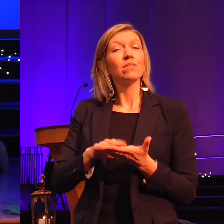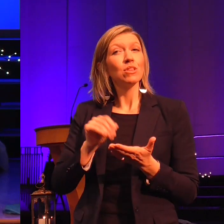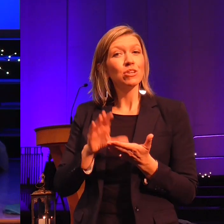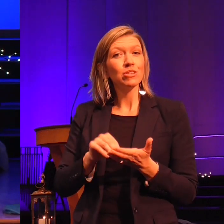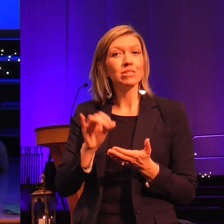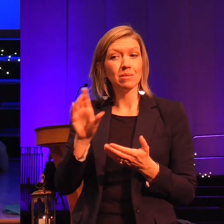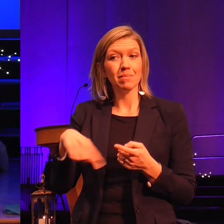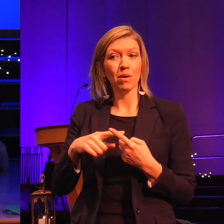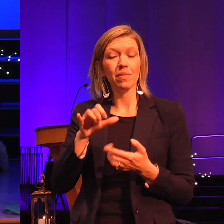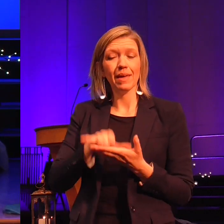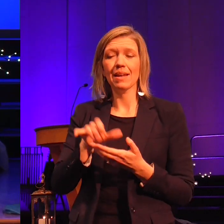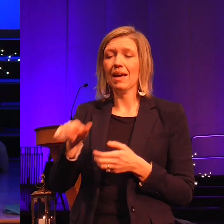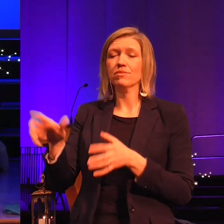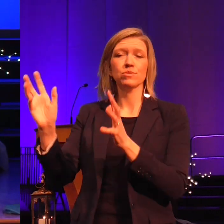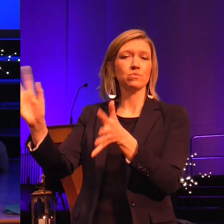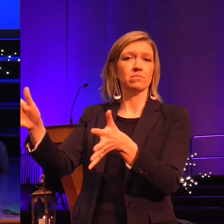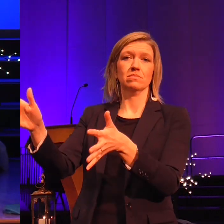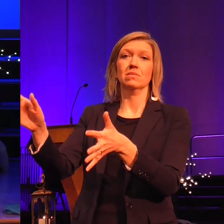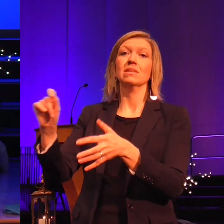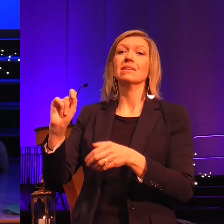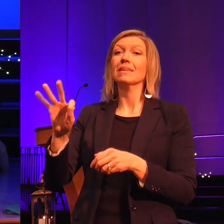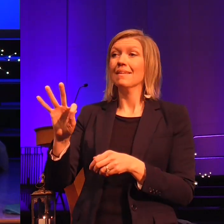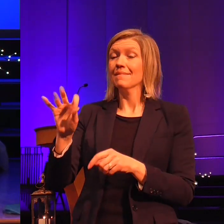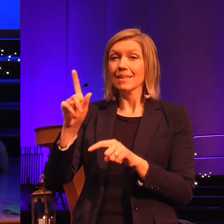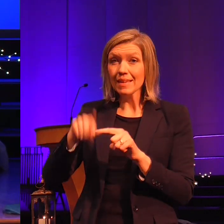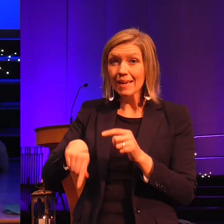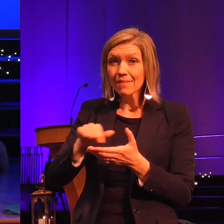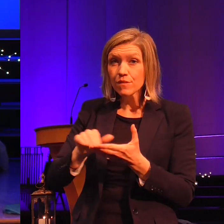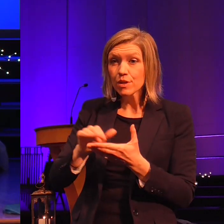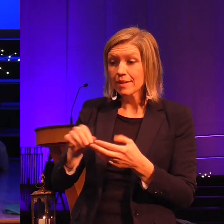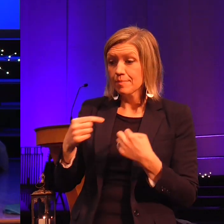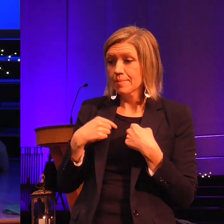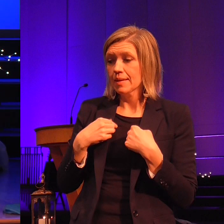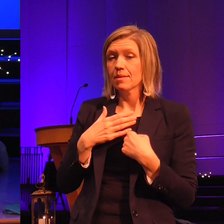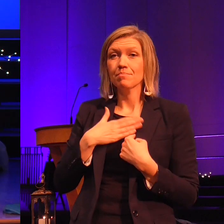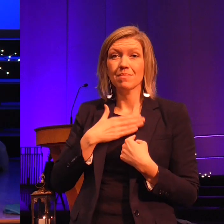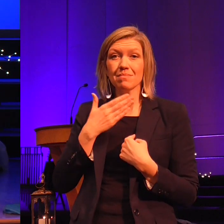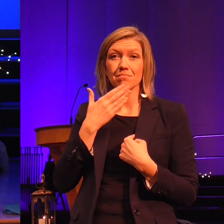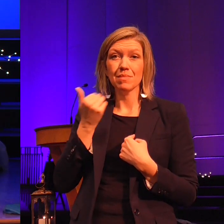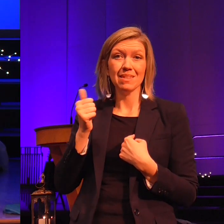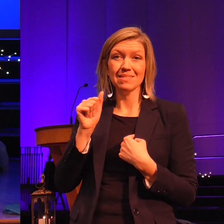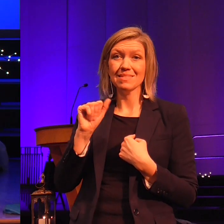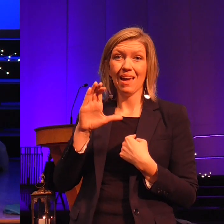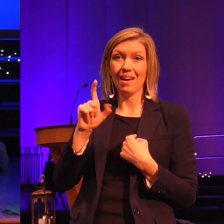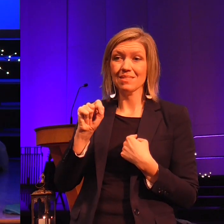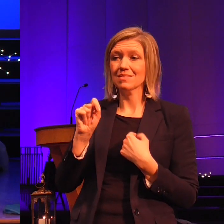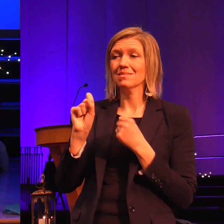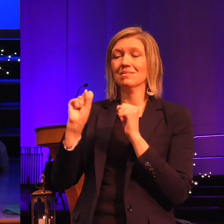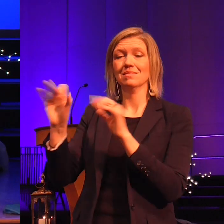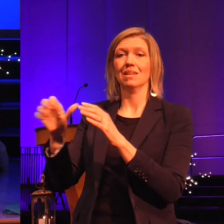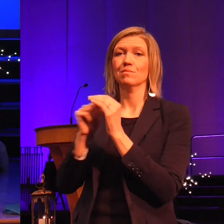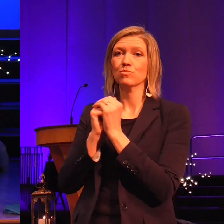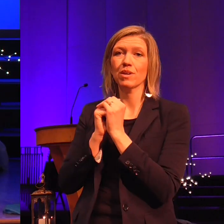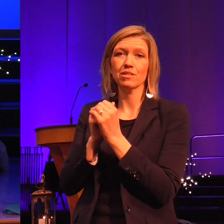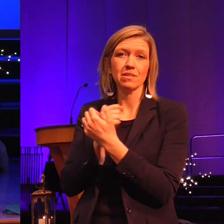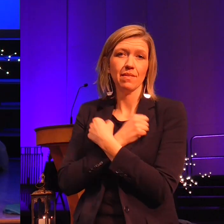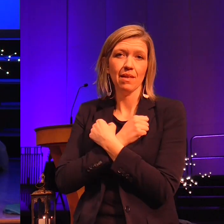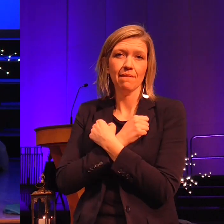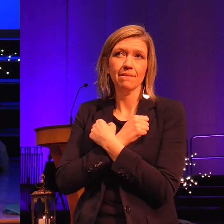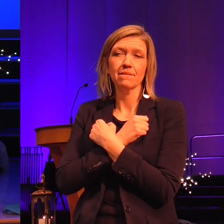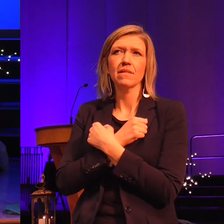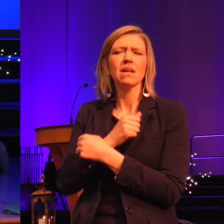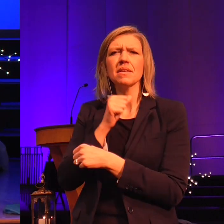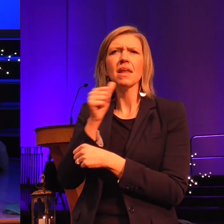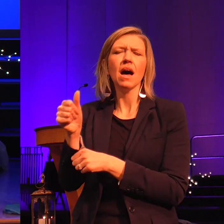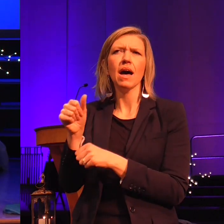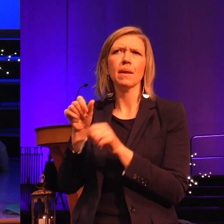let them be, and if they can't forgive me, my greatest act is to just send them prayers of love. And they're not manipulative prayers